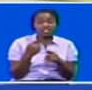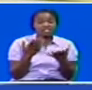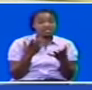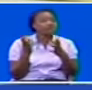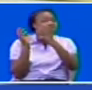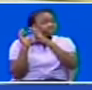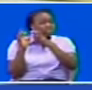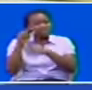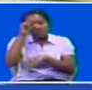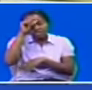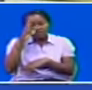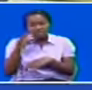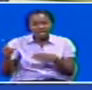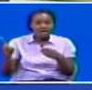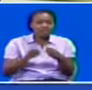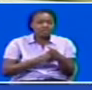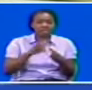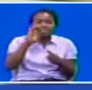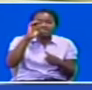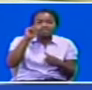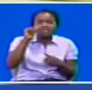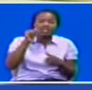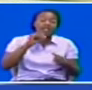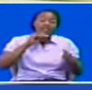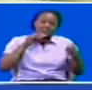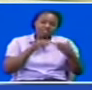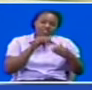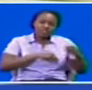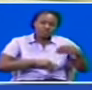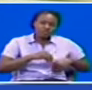Kilifi governor appear before the EACC. And